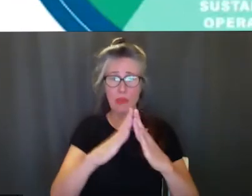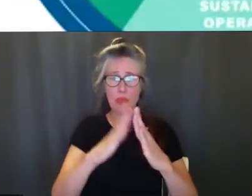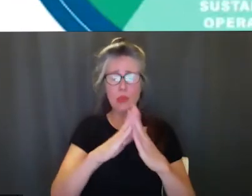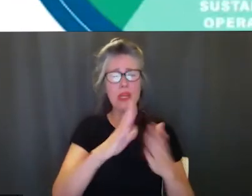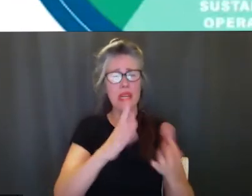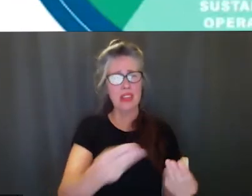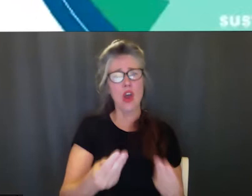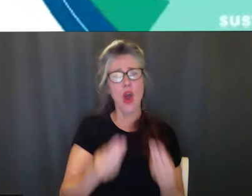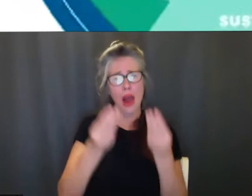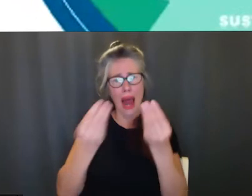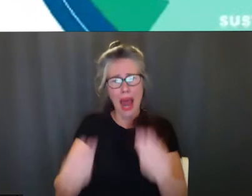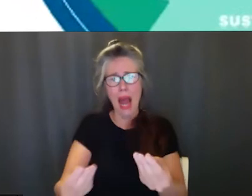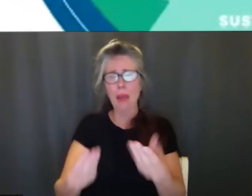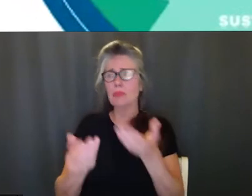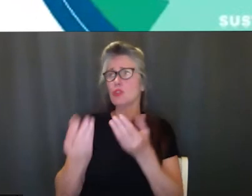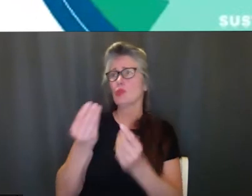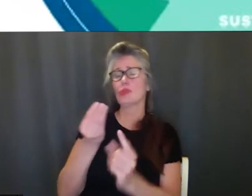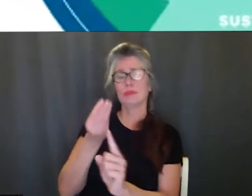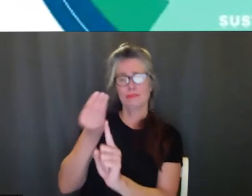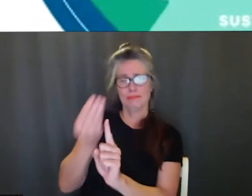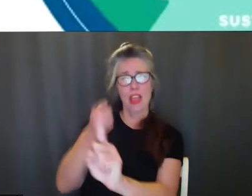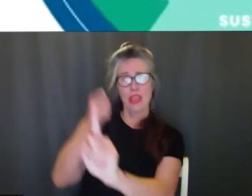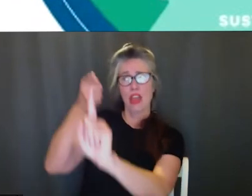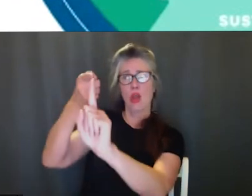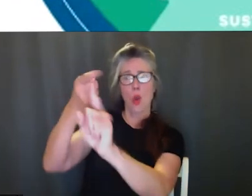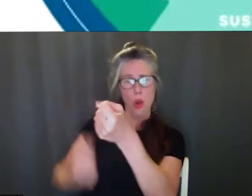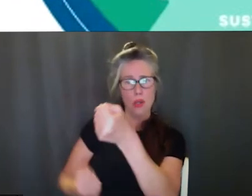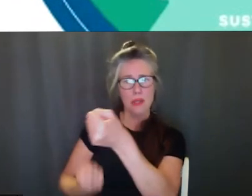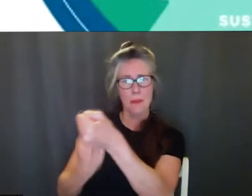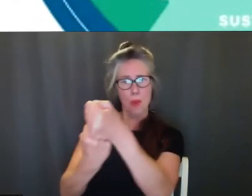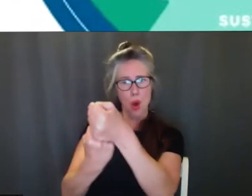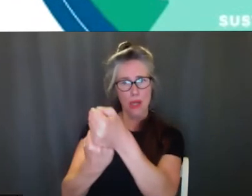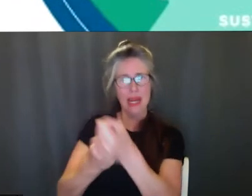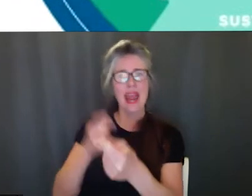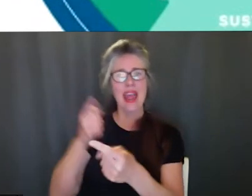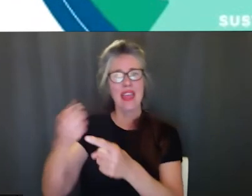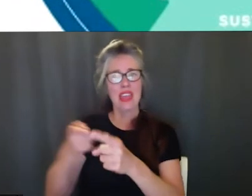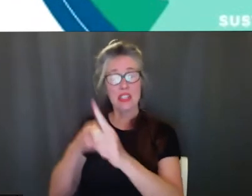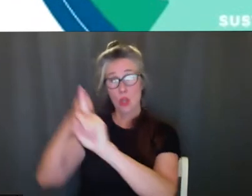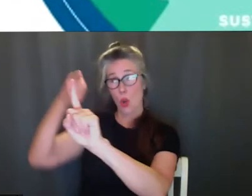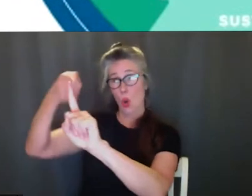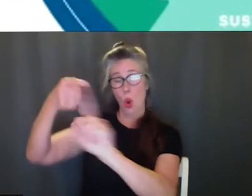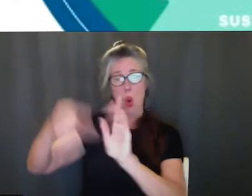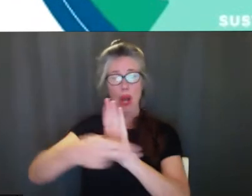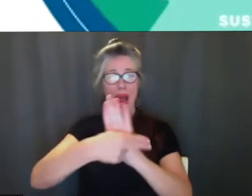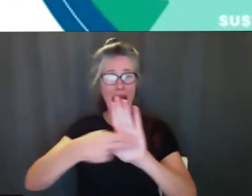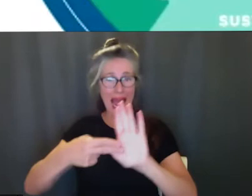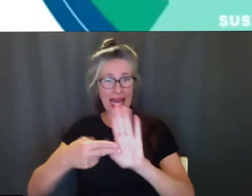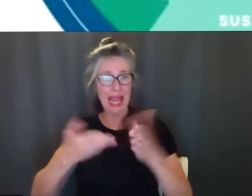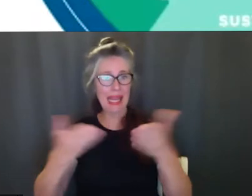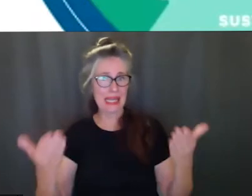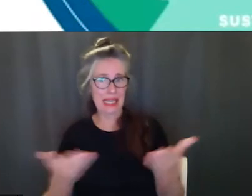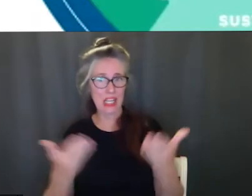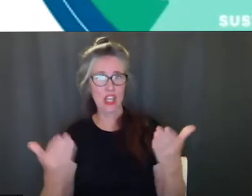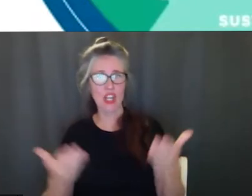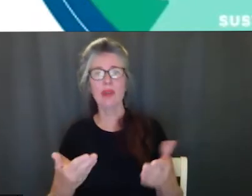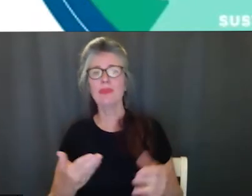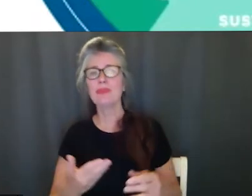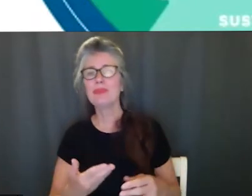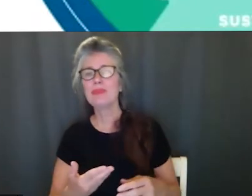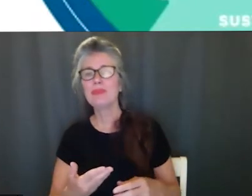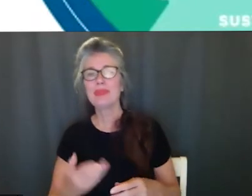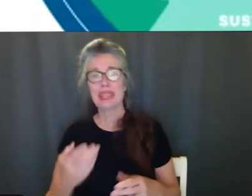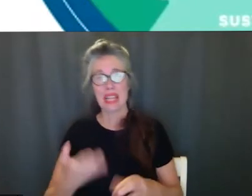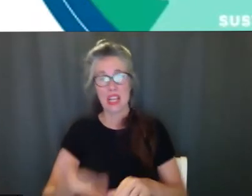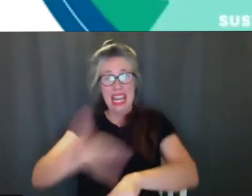Next slide. The goal itself is called out here. You can see it highlighted. It's a little obscured there, but increase